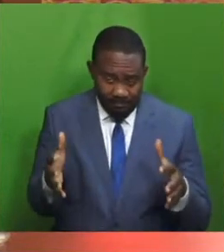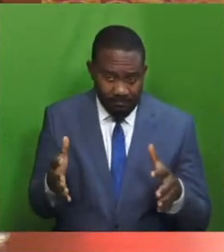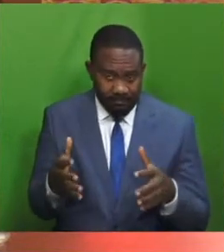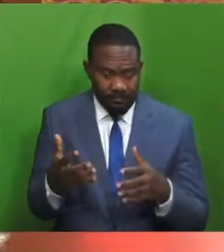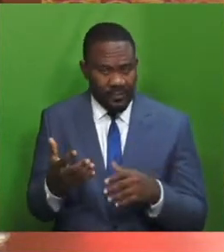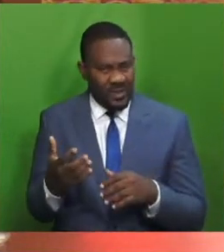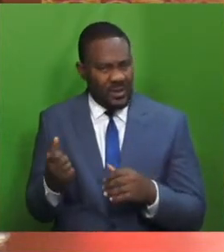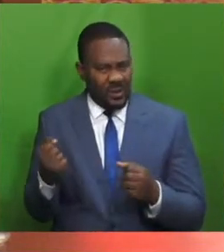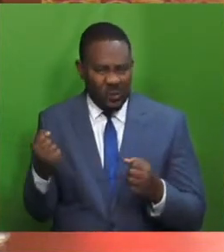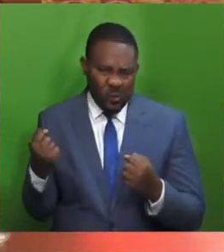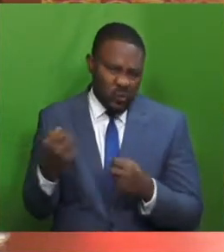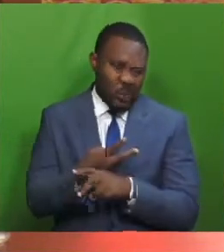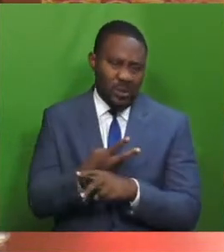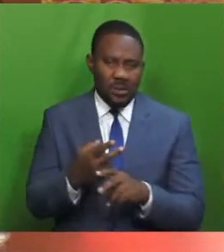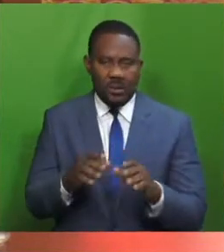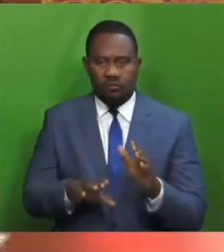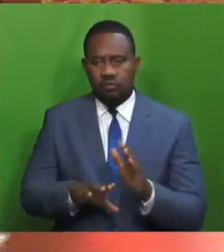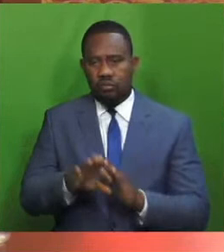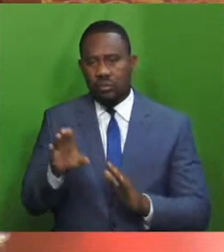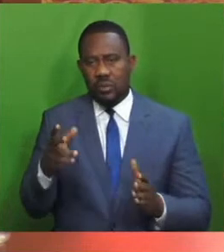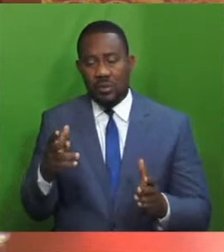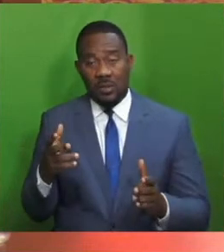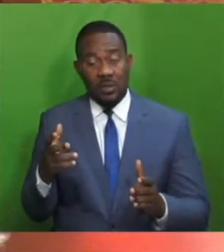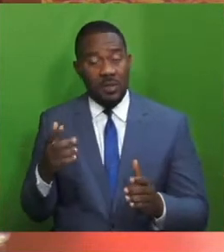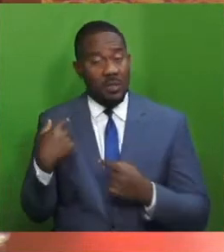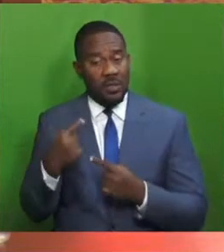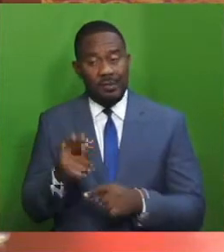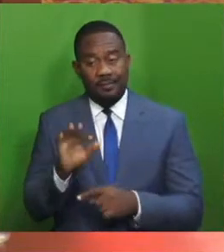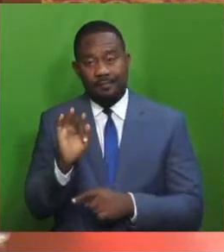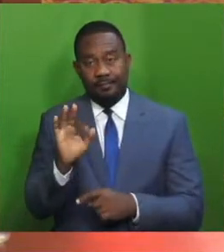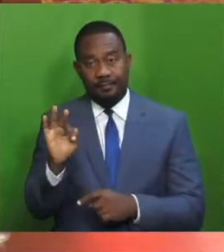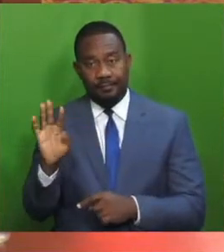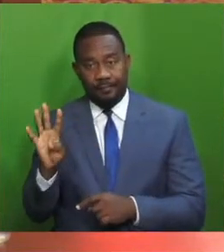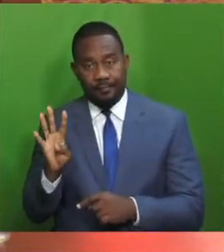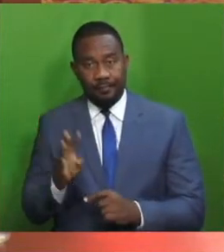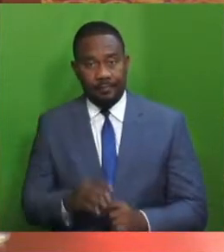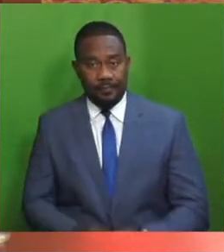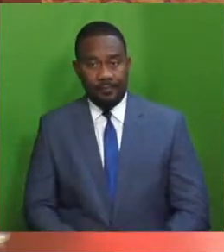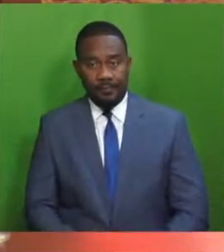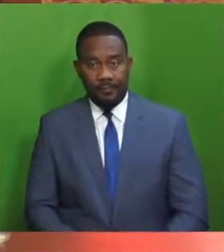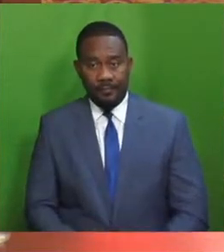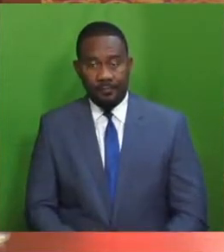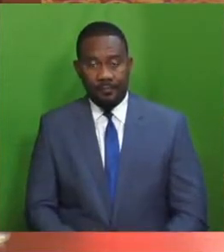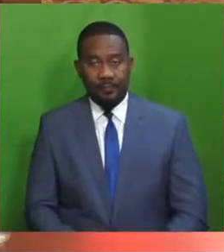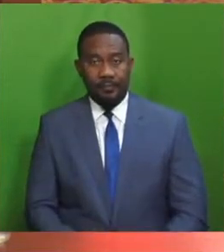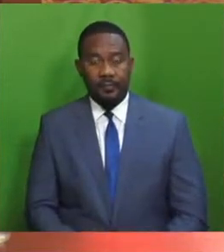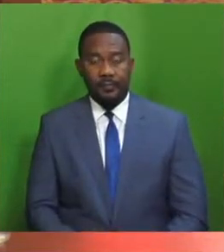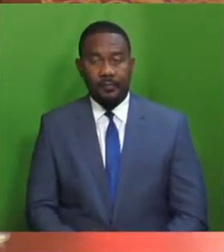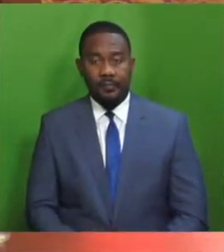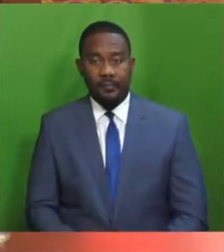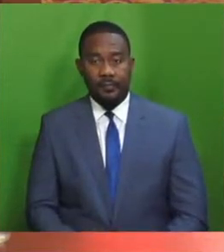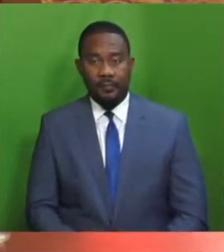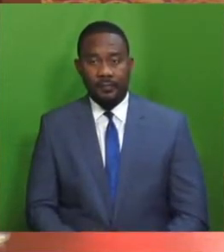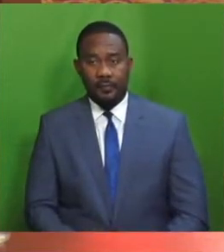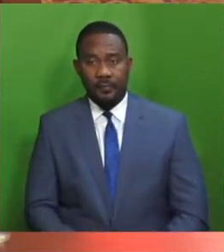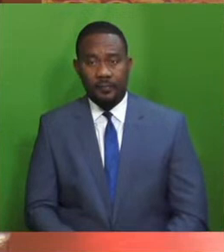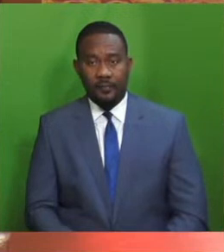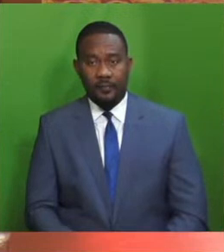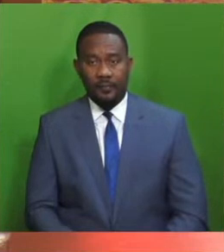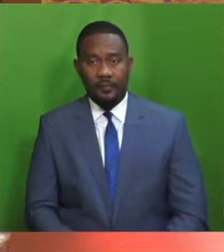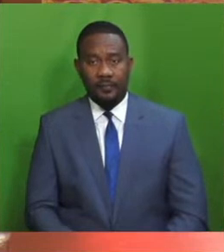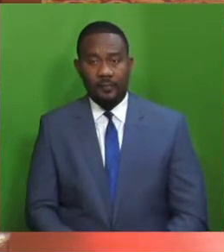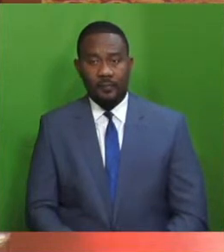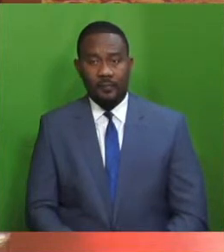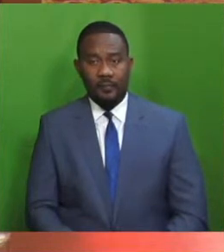1994. Unquote. Mr. Speaker, the worst growth rate in 26